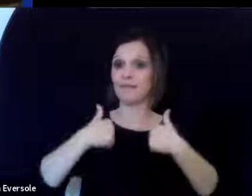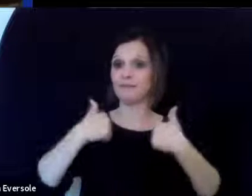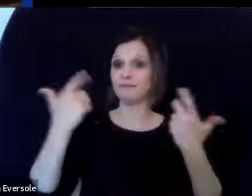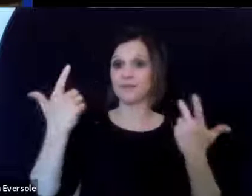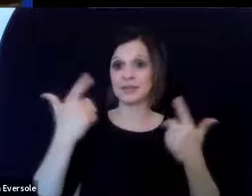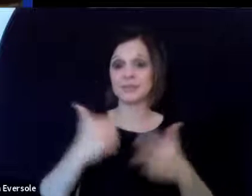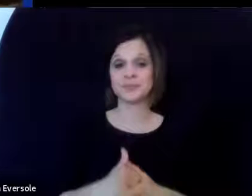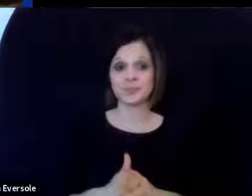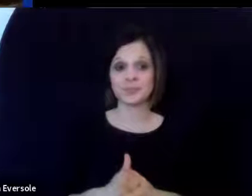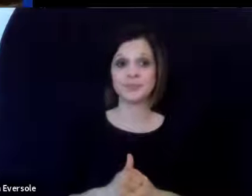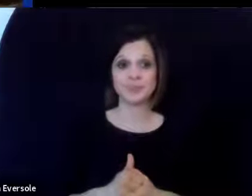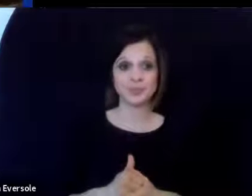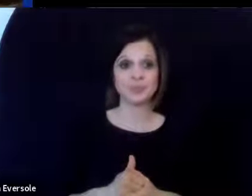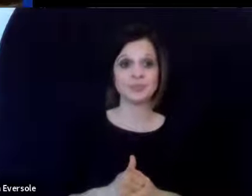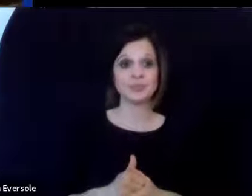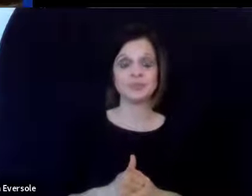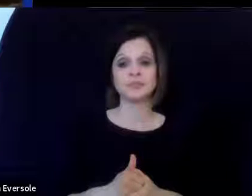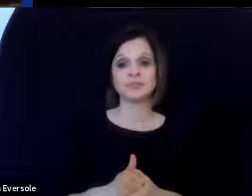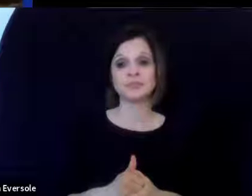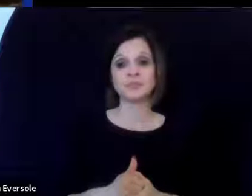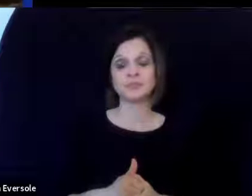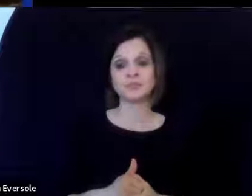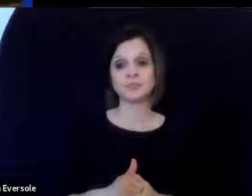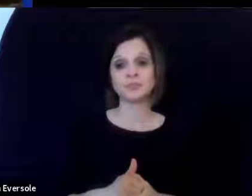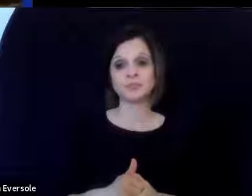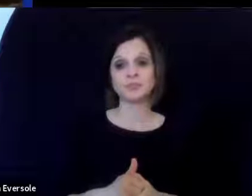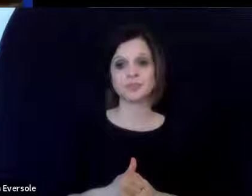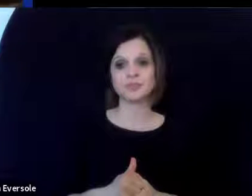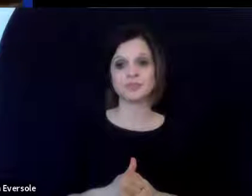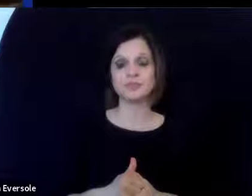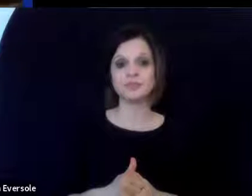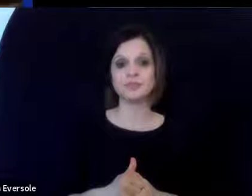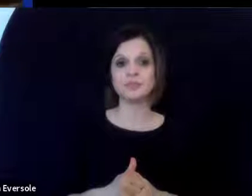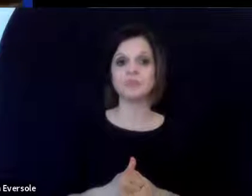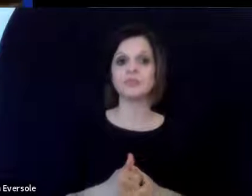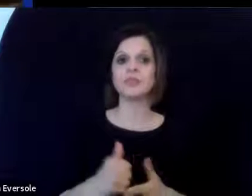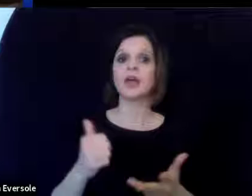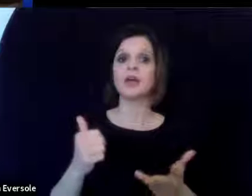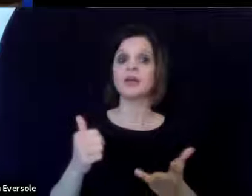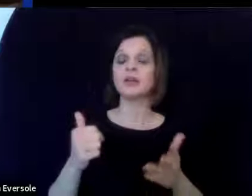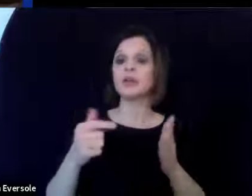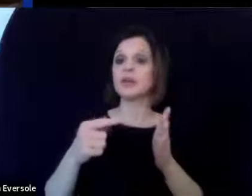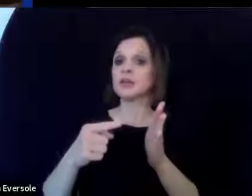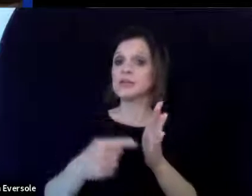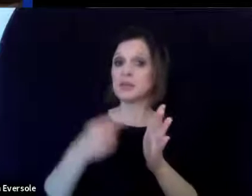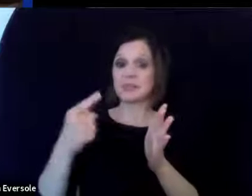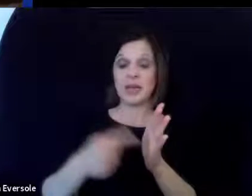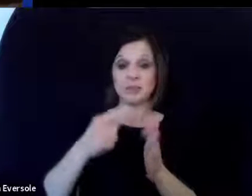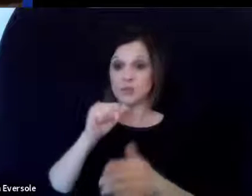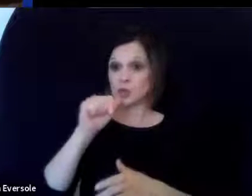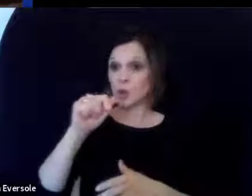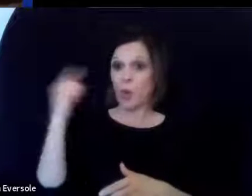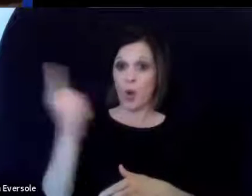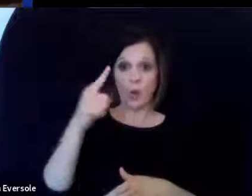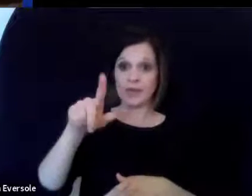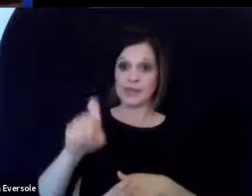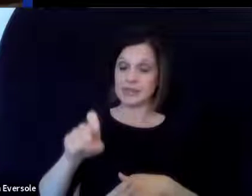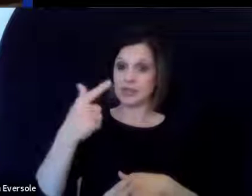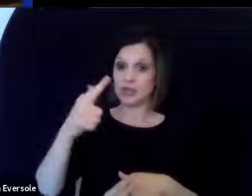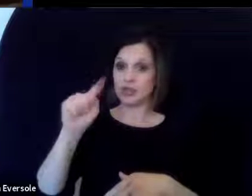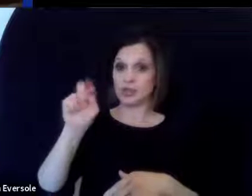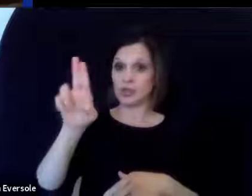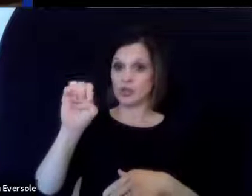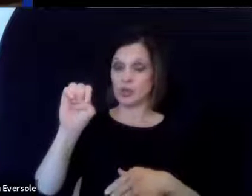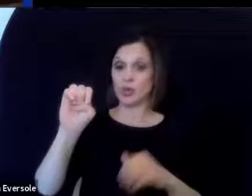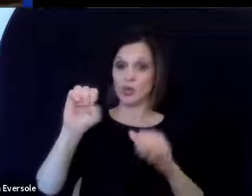With lots of learners with CHARGE, a G-tube feeding can be reversed, but not always. If